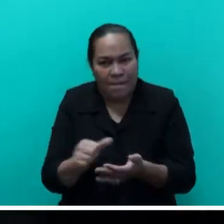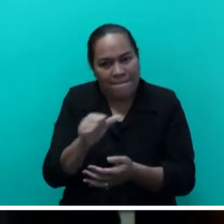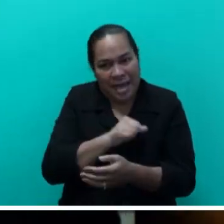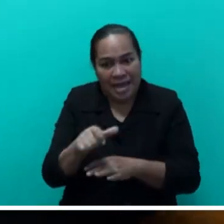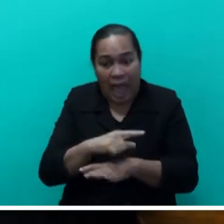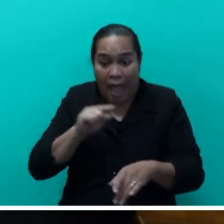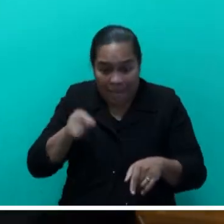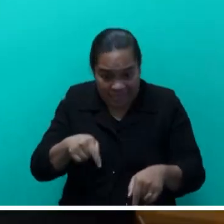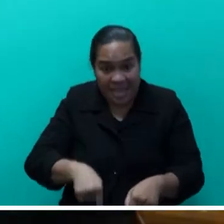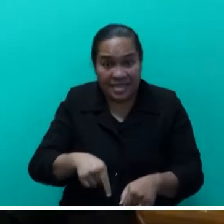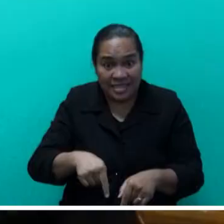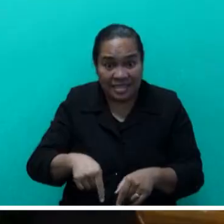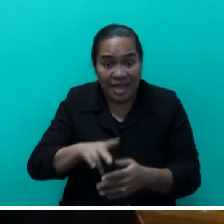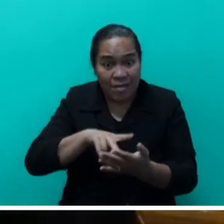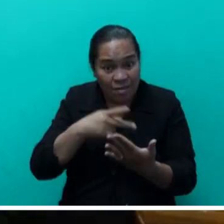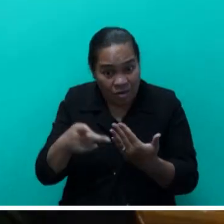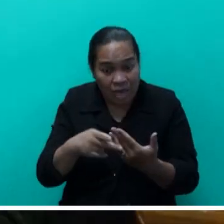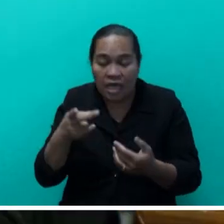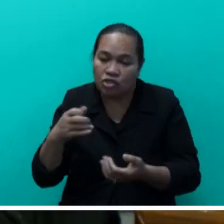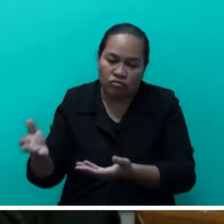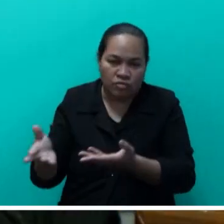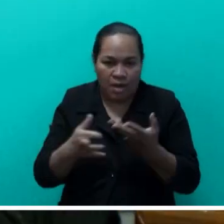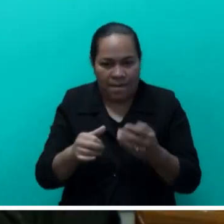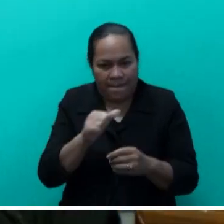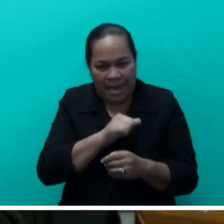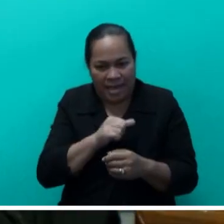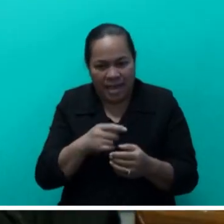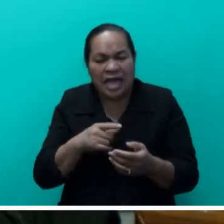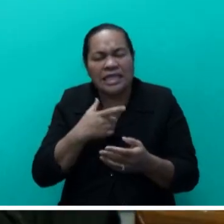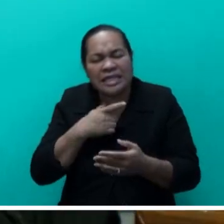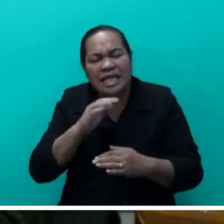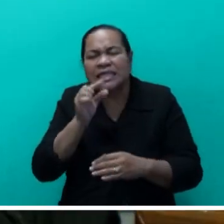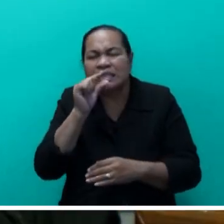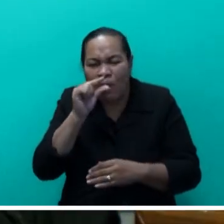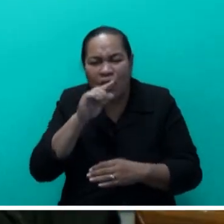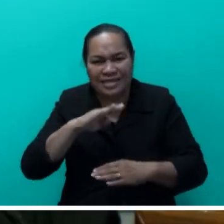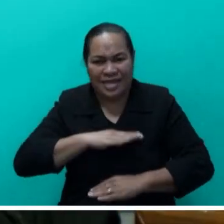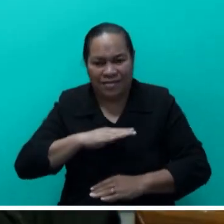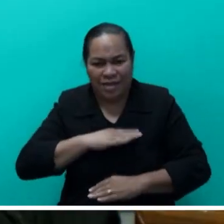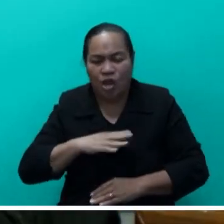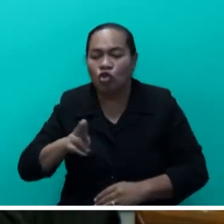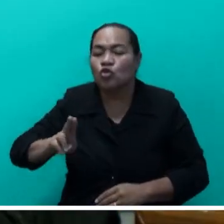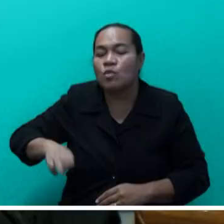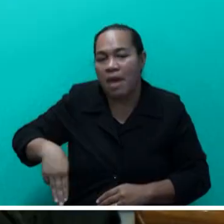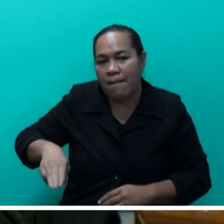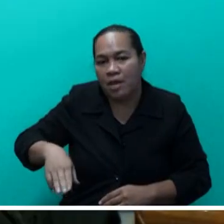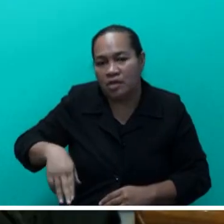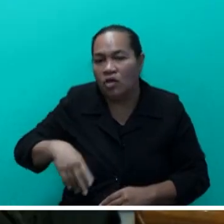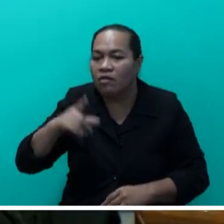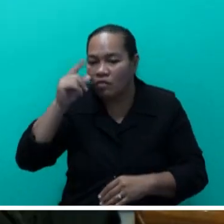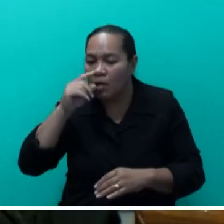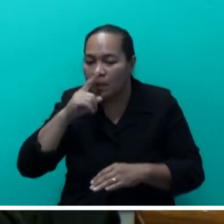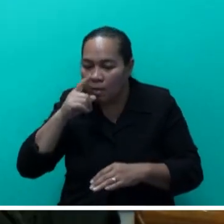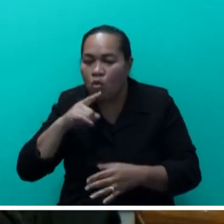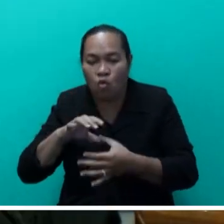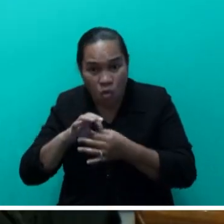a buyback. So you can just give a small satisfaction to the members of the Itoke who have lost land.